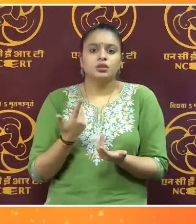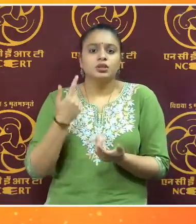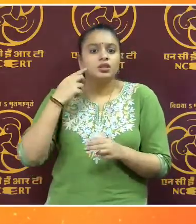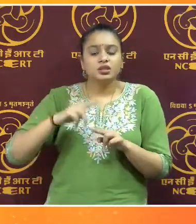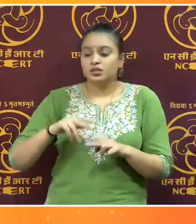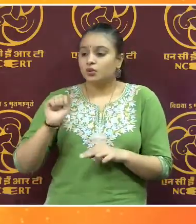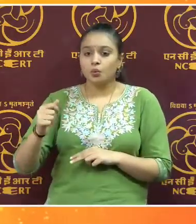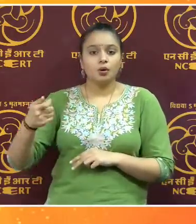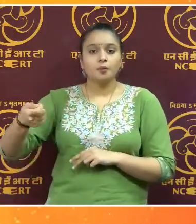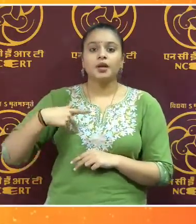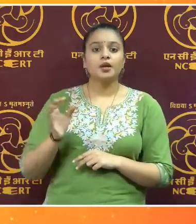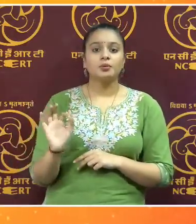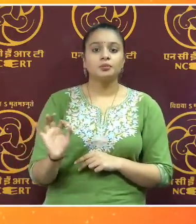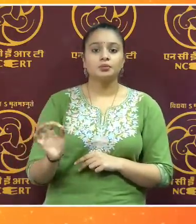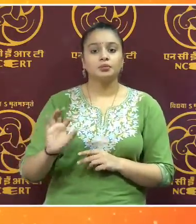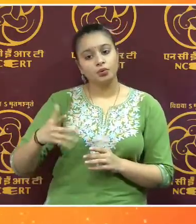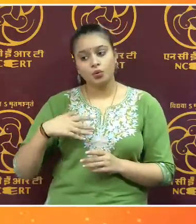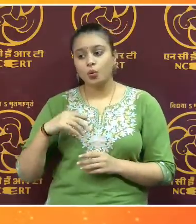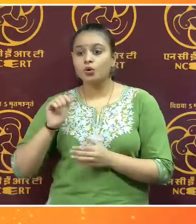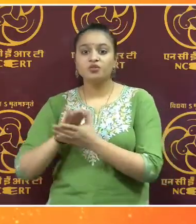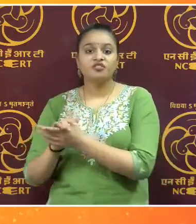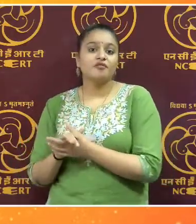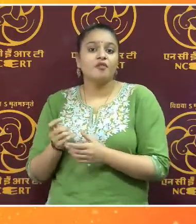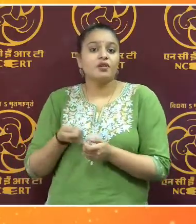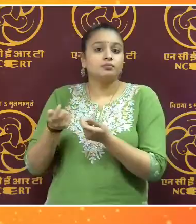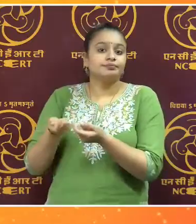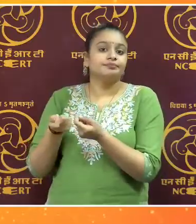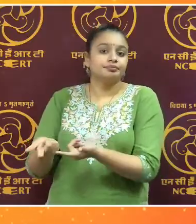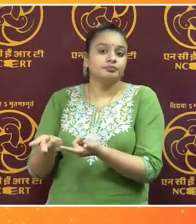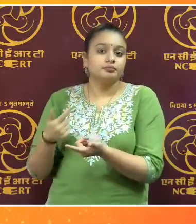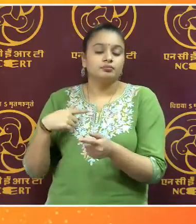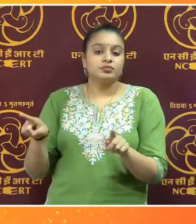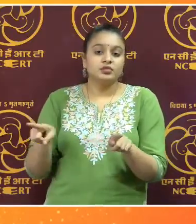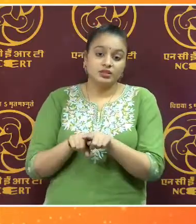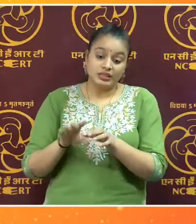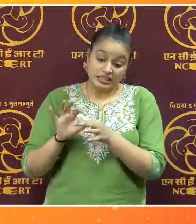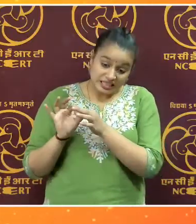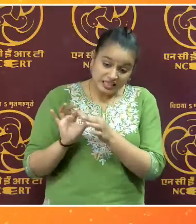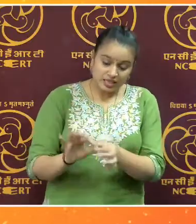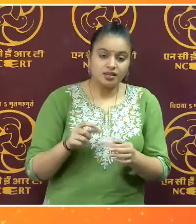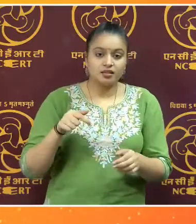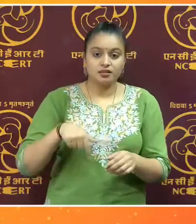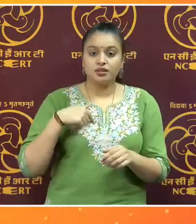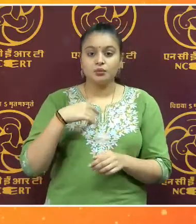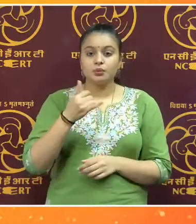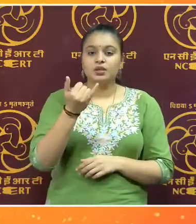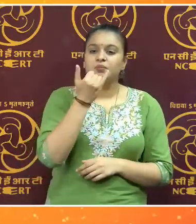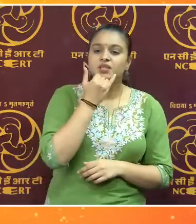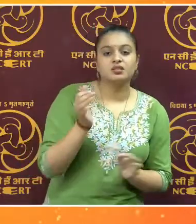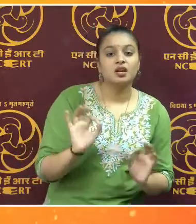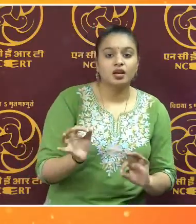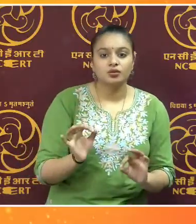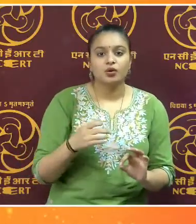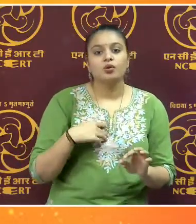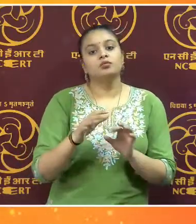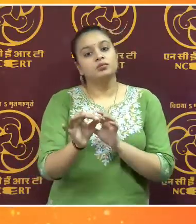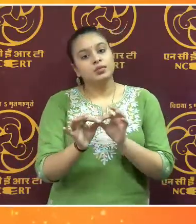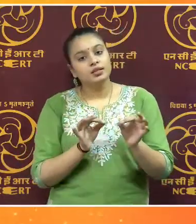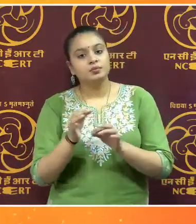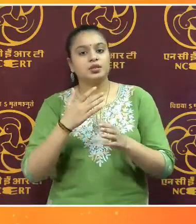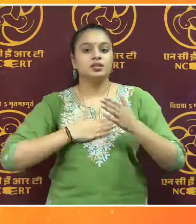me. Right. And he's going to spend it on his friends. So he's trying to justify that he's not doing something wrong. So he's just calming